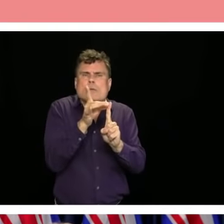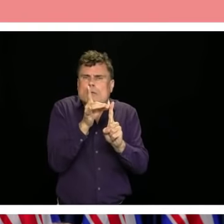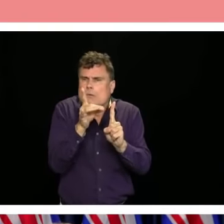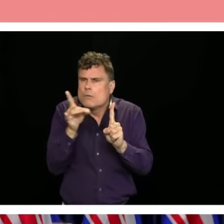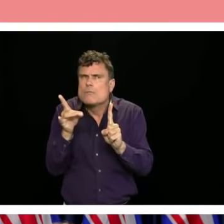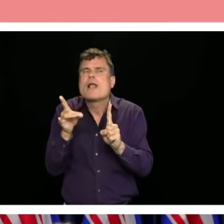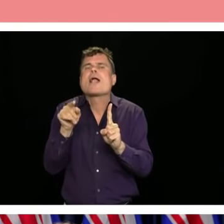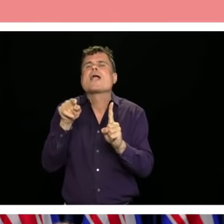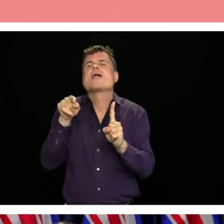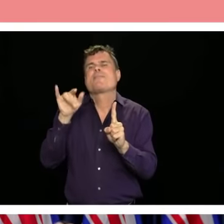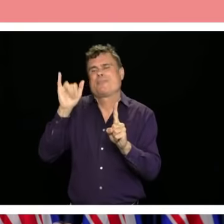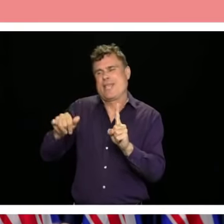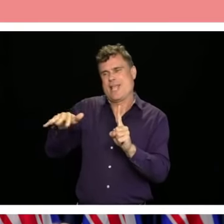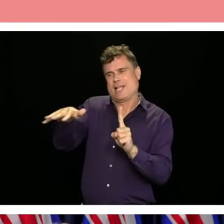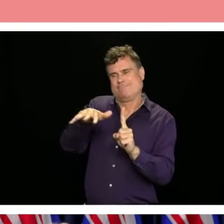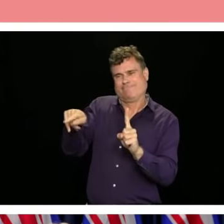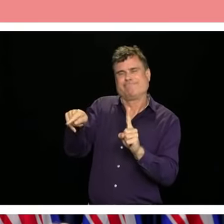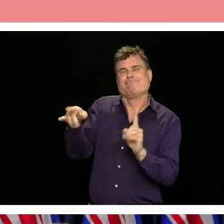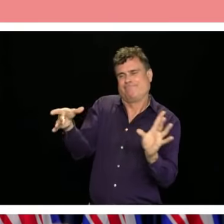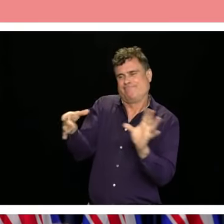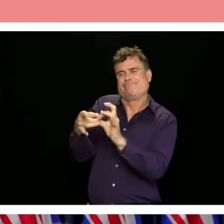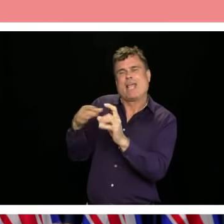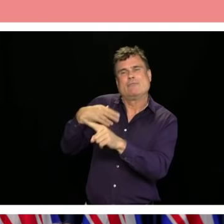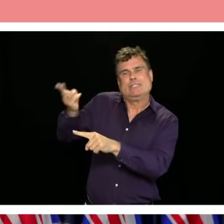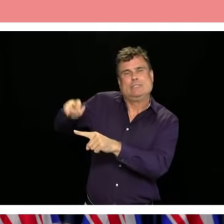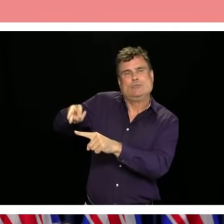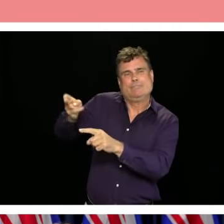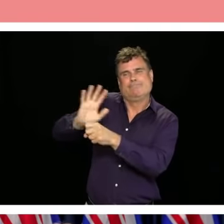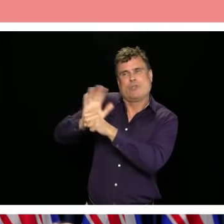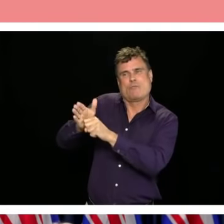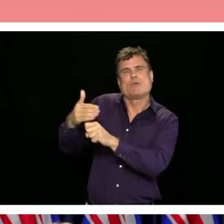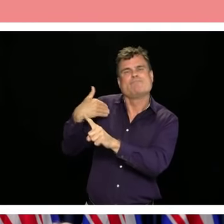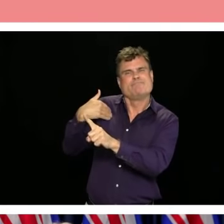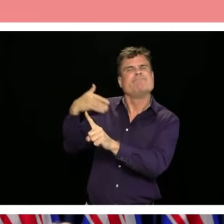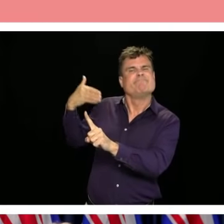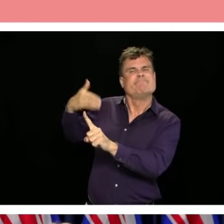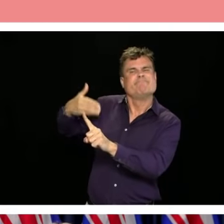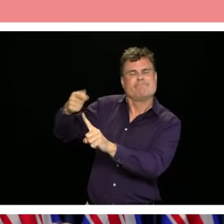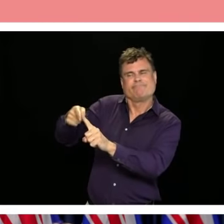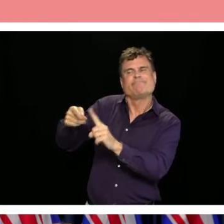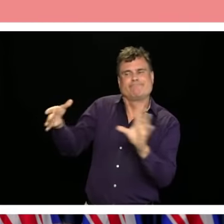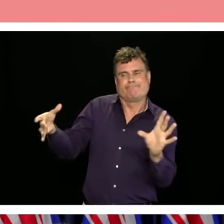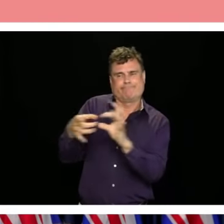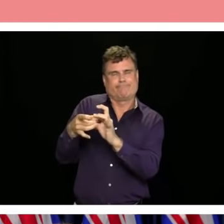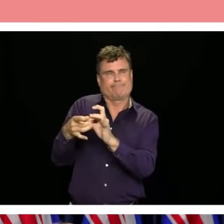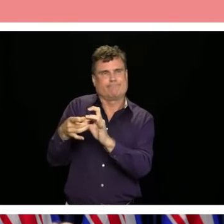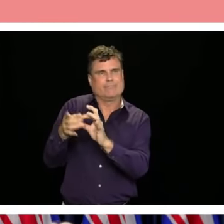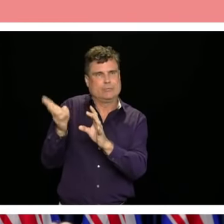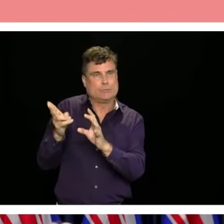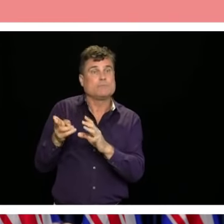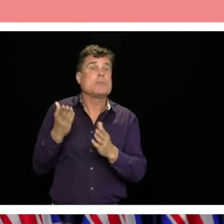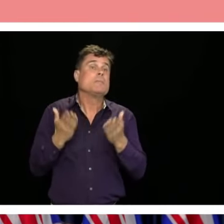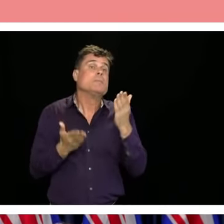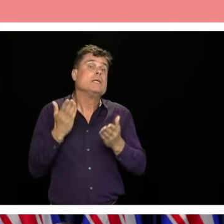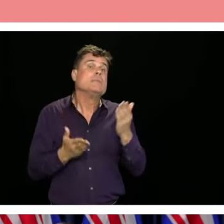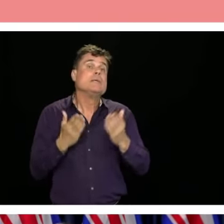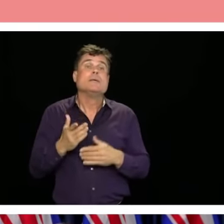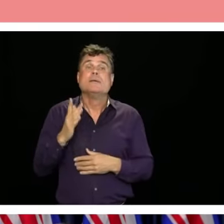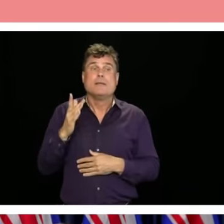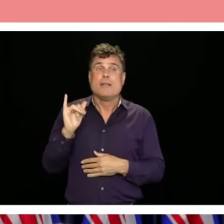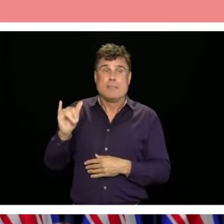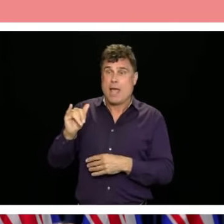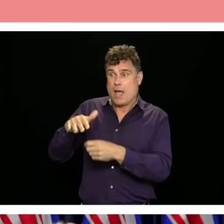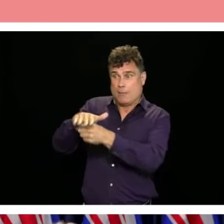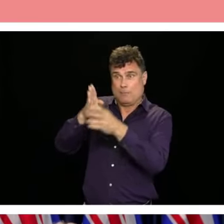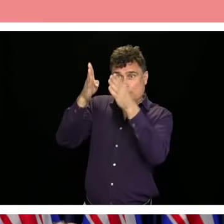there's often there can be many reasons why they may not have been tested, whether they had mild enough illness or they were